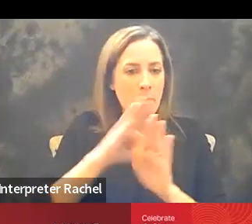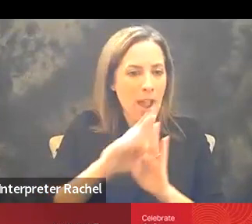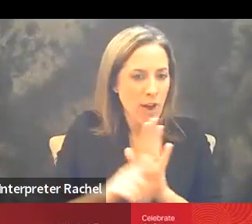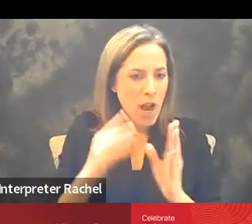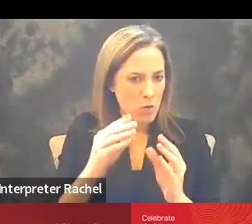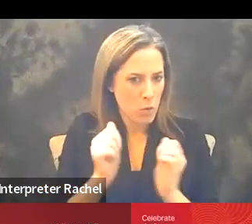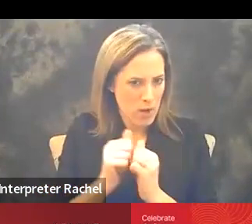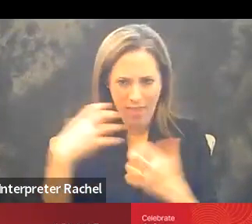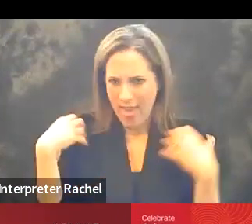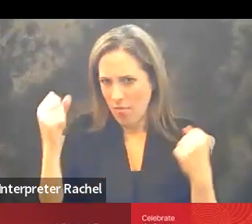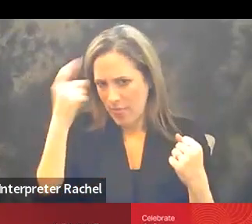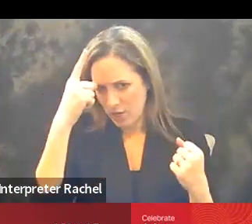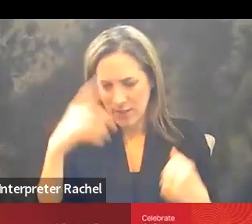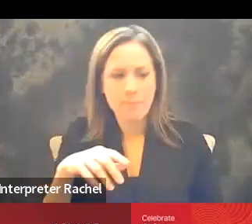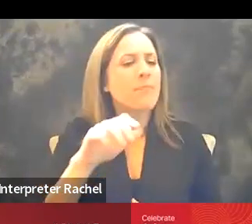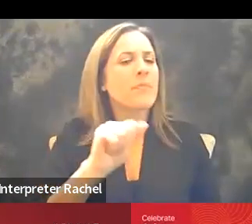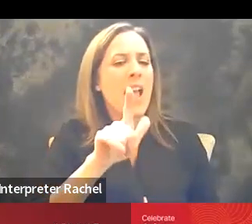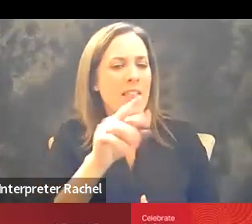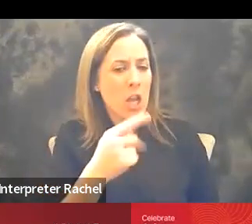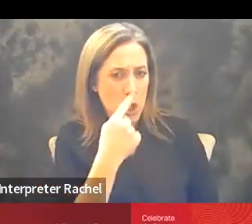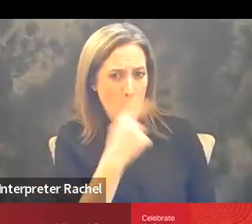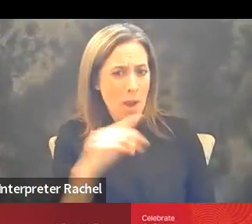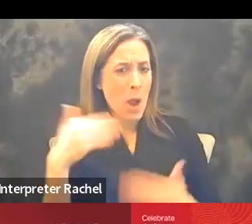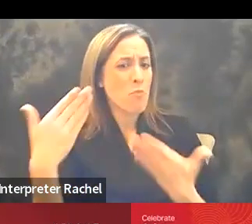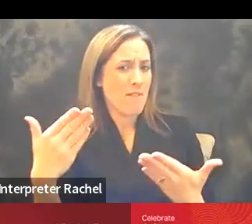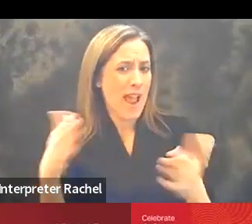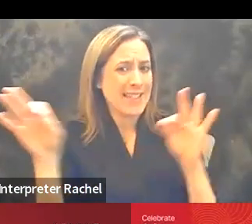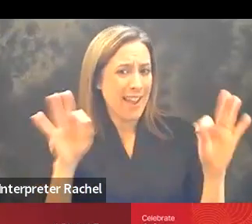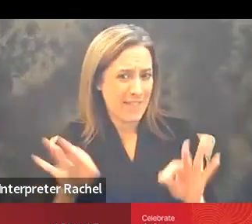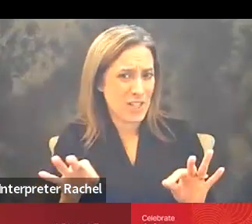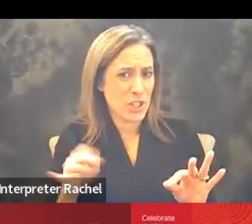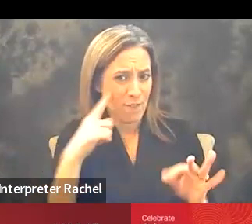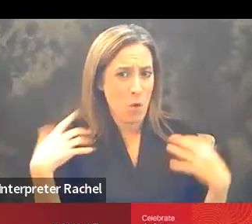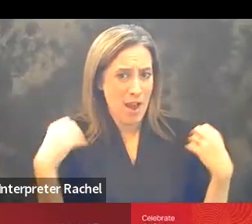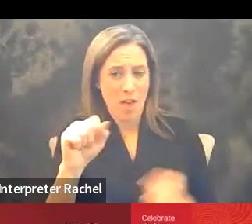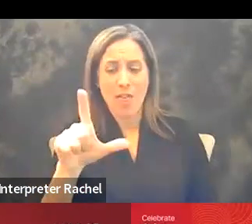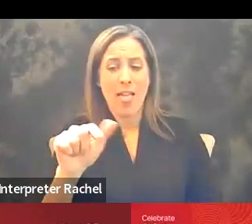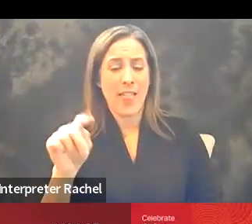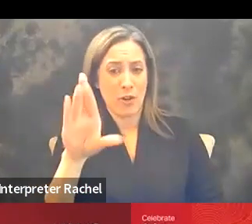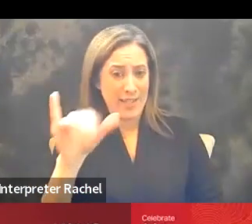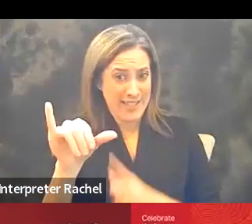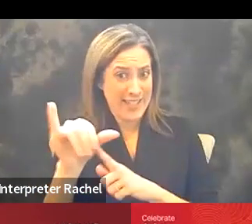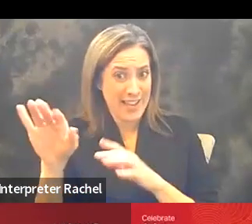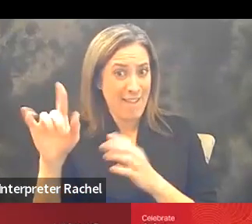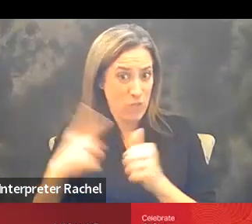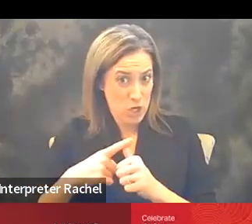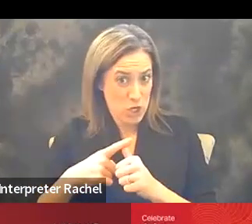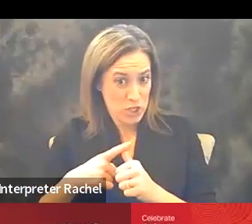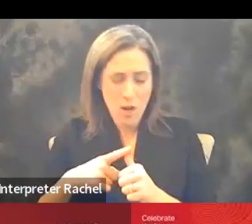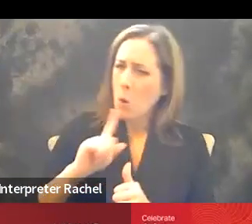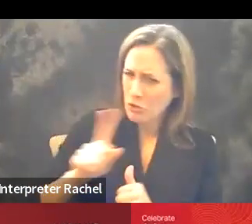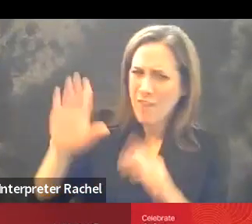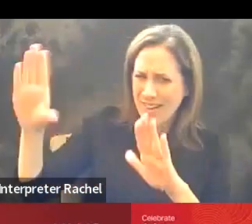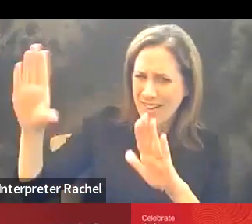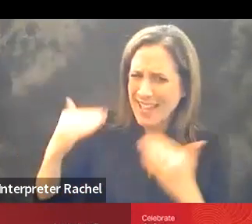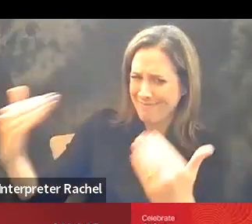Do you mind if I just offer up some definitions for health literacy actually first? Is that okay? That would be fantastic. Thank you. Okay. And I